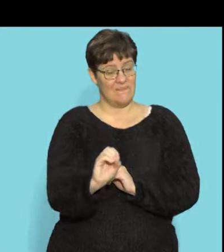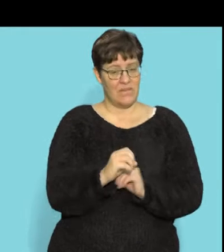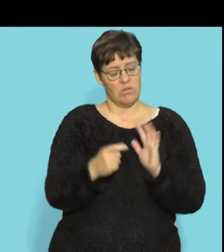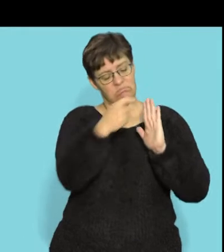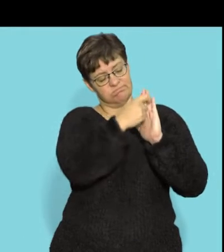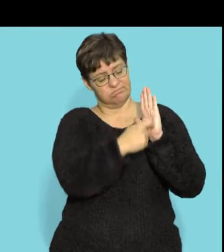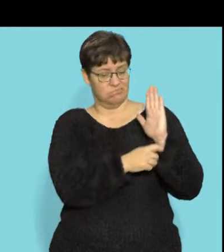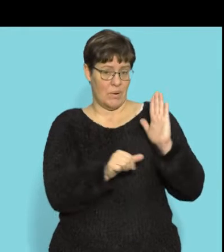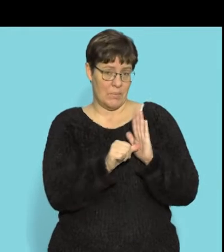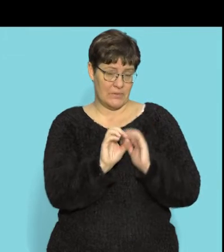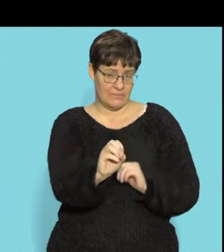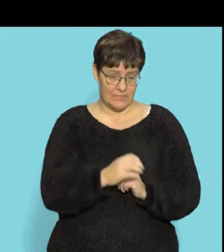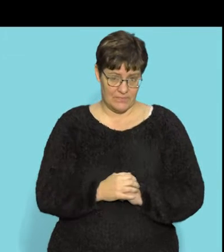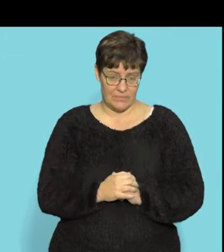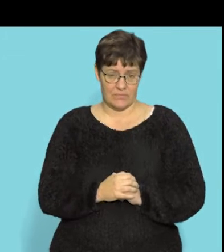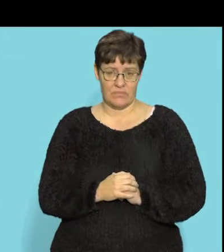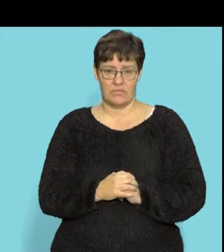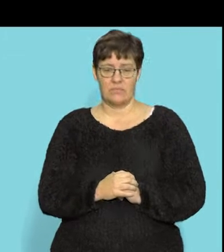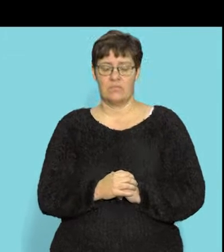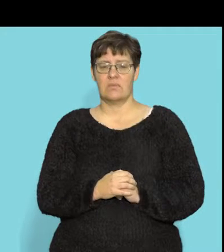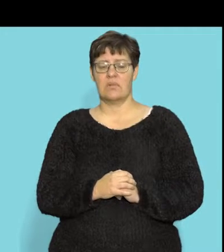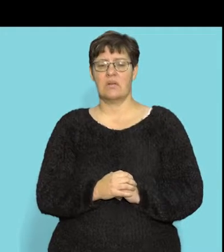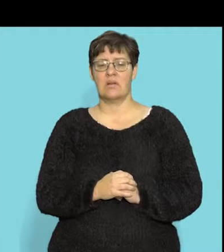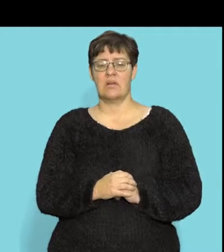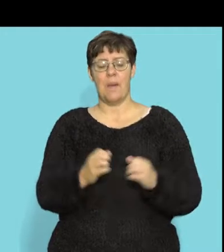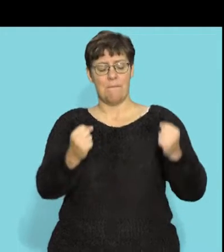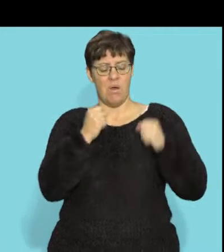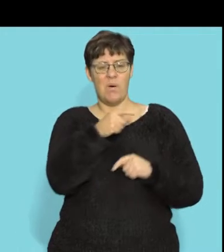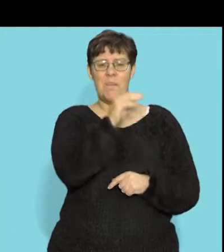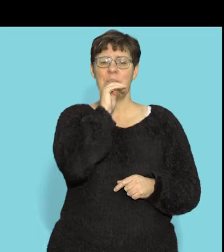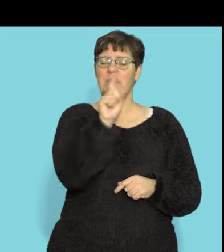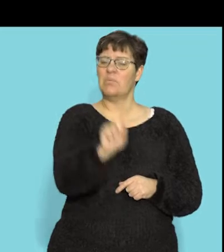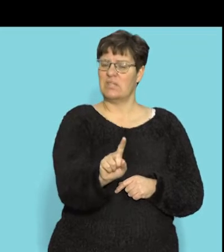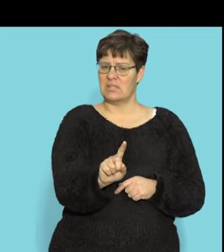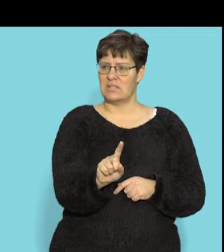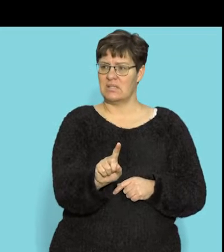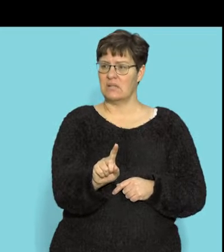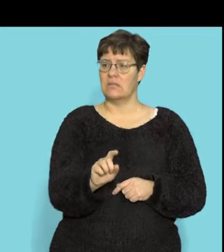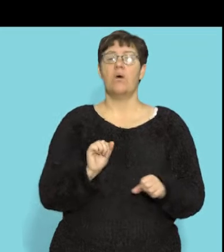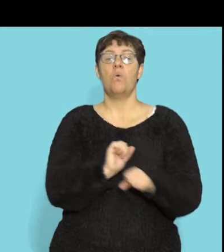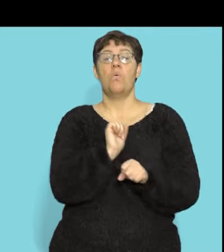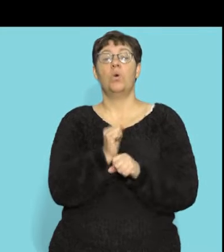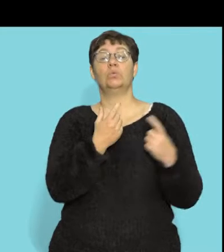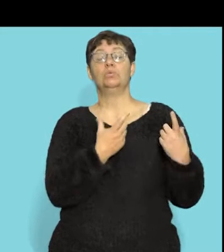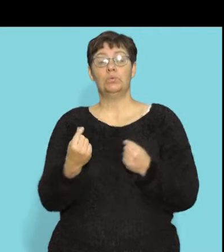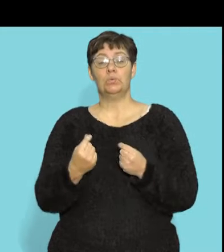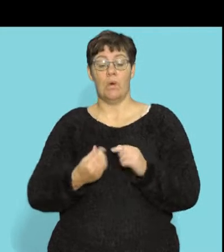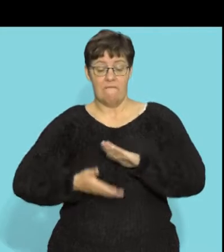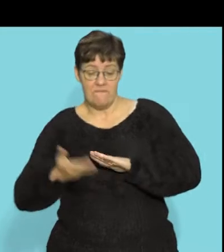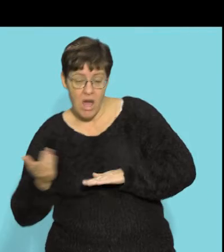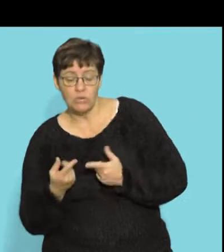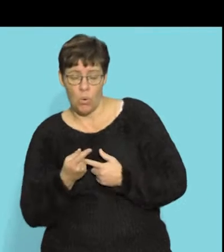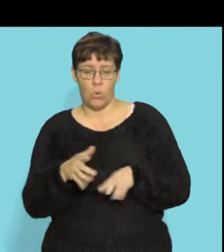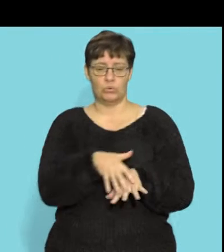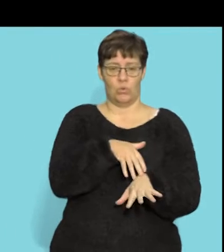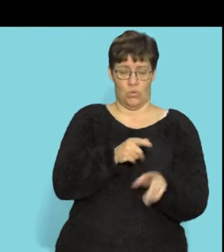key ideas or key terms, right? So power is defined as the rate at which work is done.